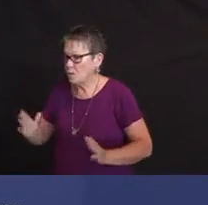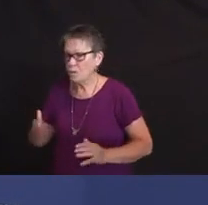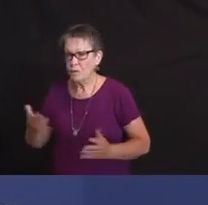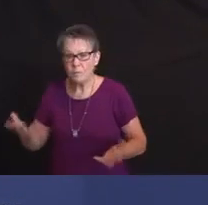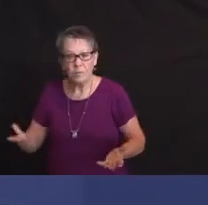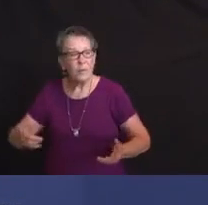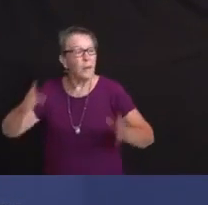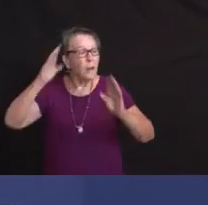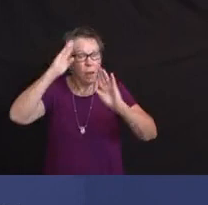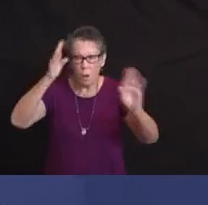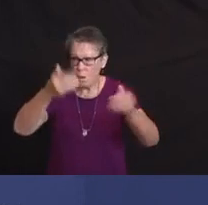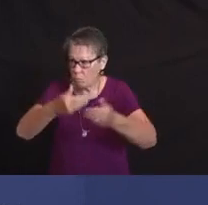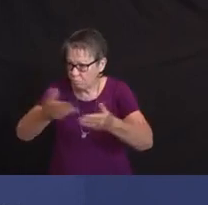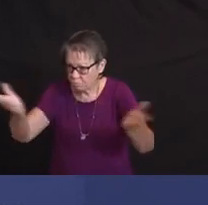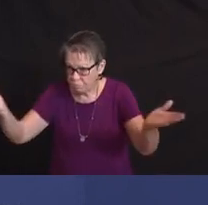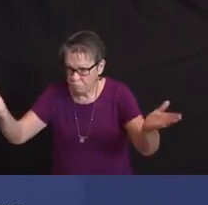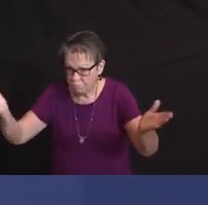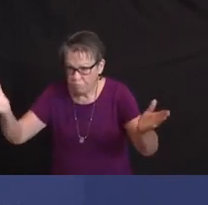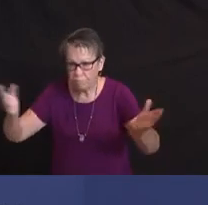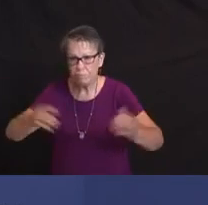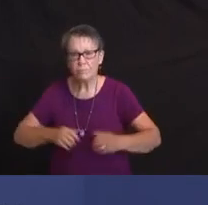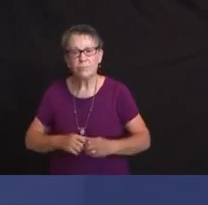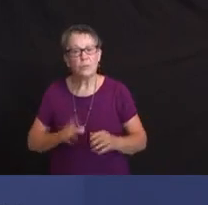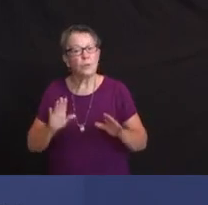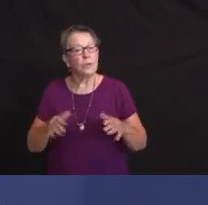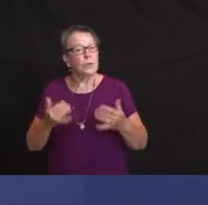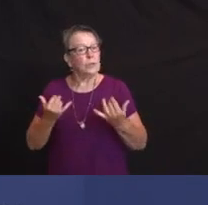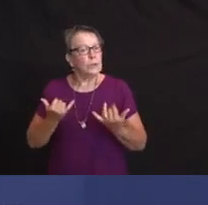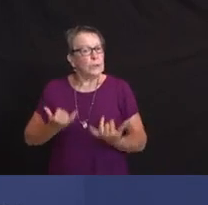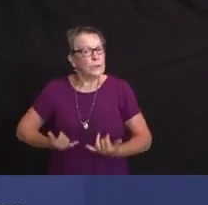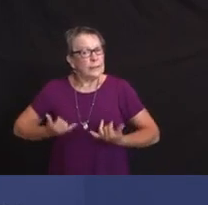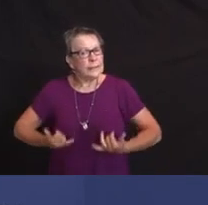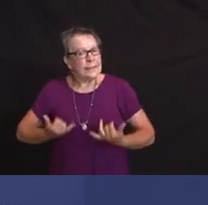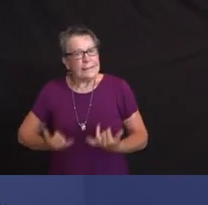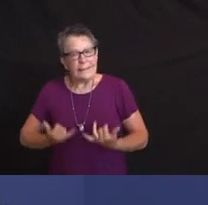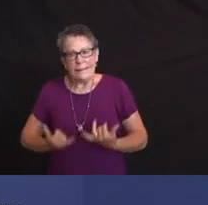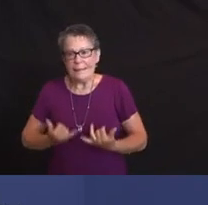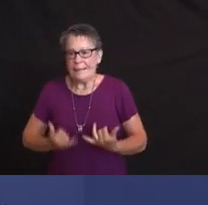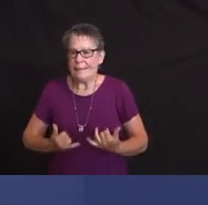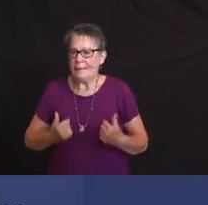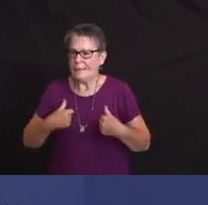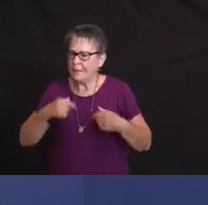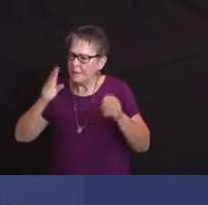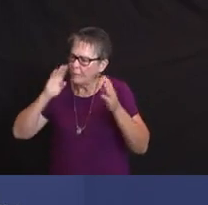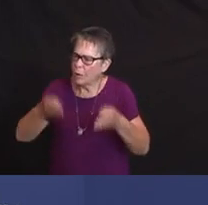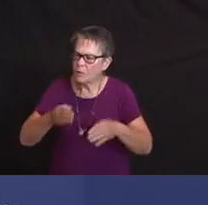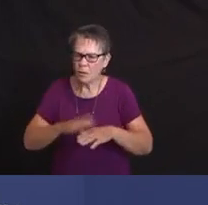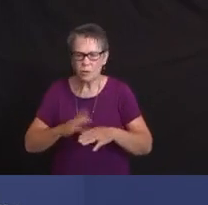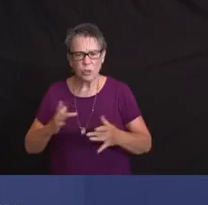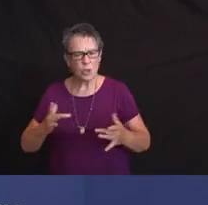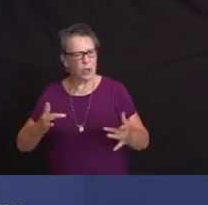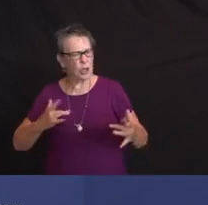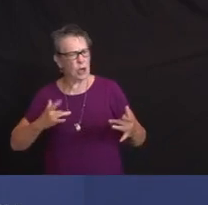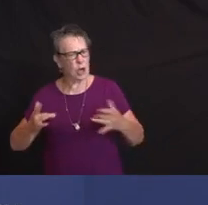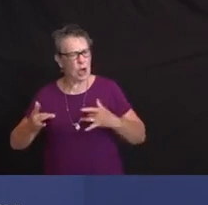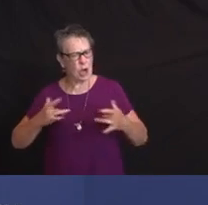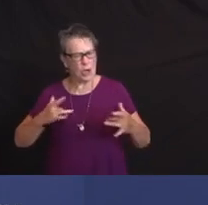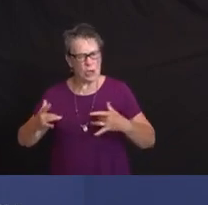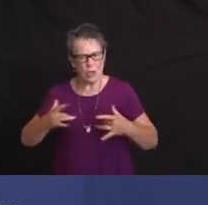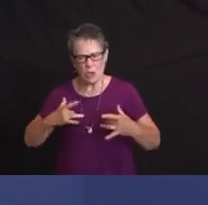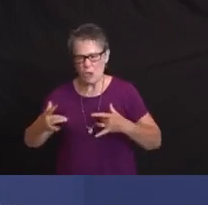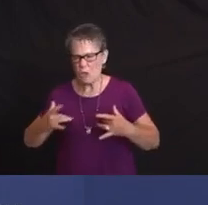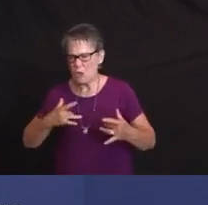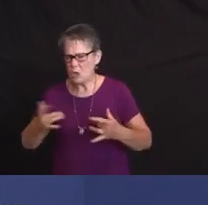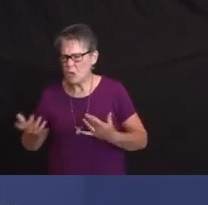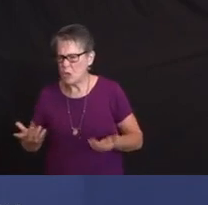I want to focus my remarks on the concern physicians around the state are expressing about the rise in COVID-19